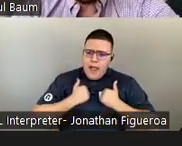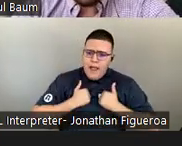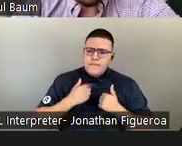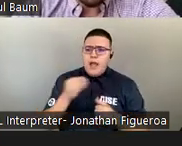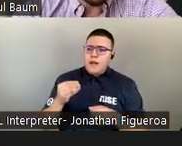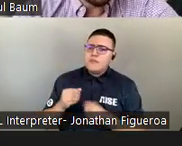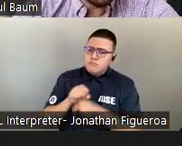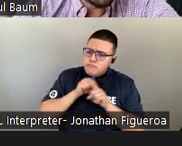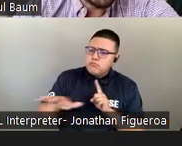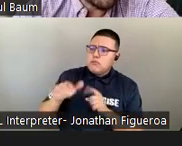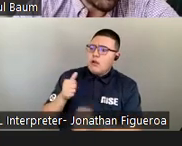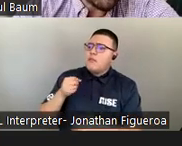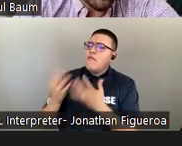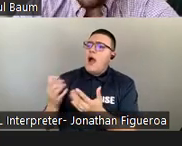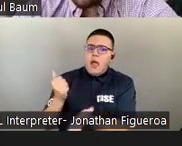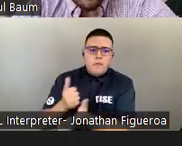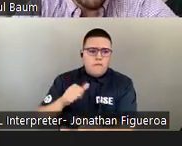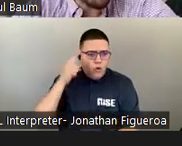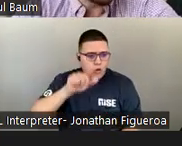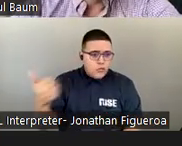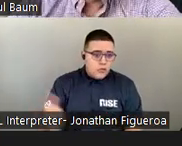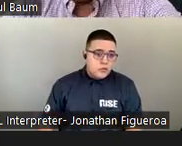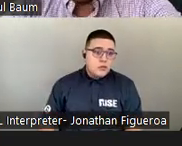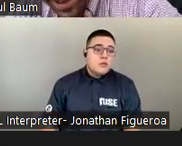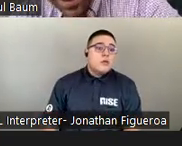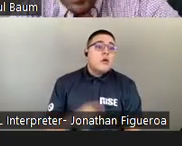Providing affirming care. Oh, I got a little typo there.